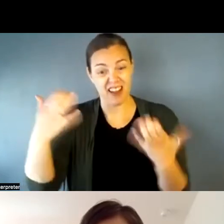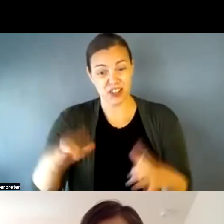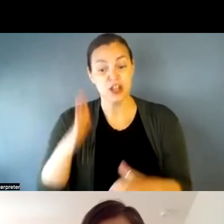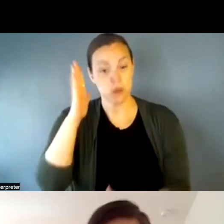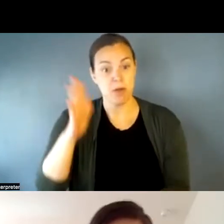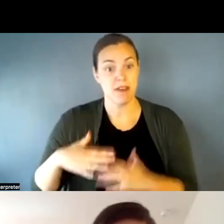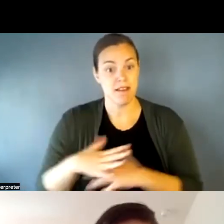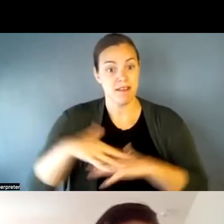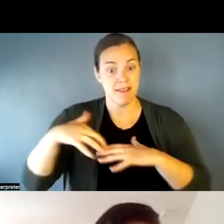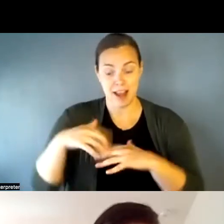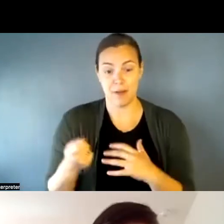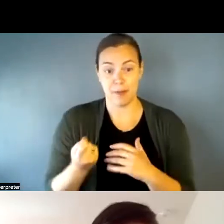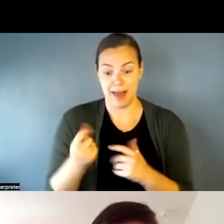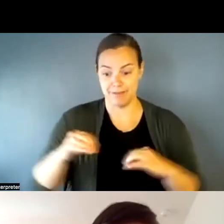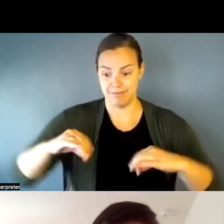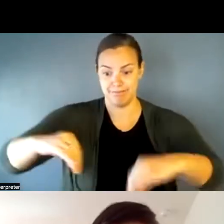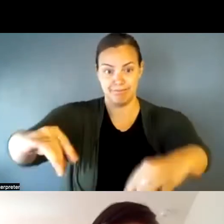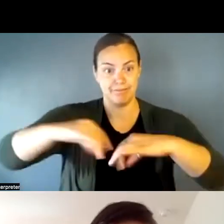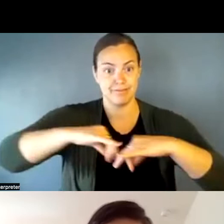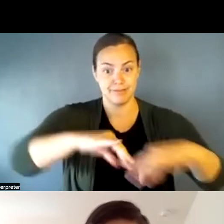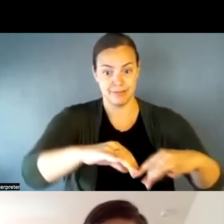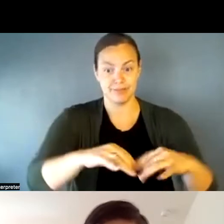Gary oaks to me are a keystone tree.